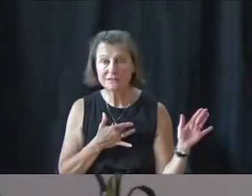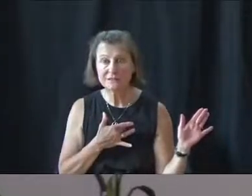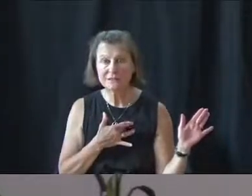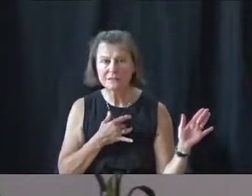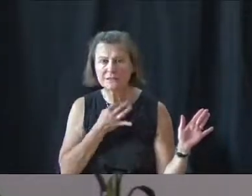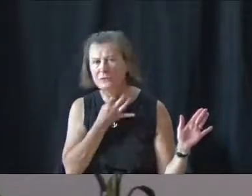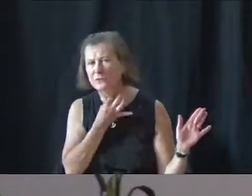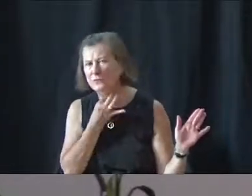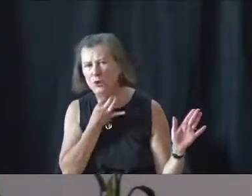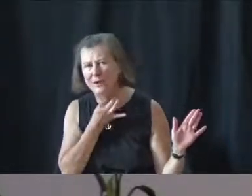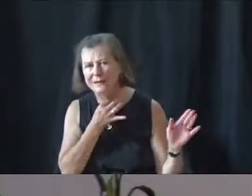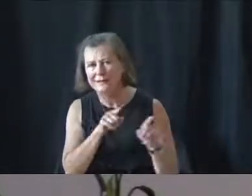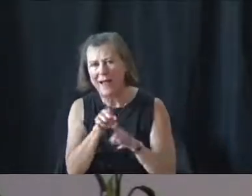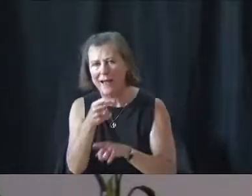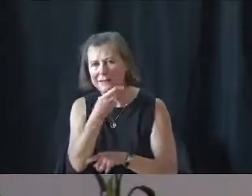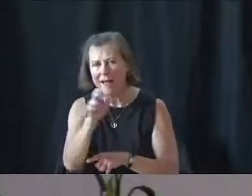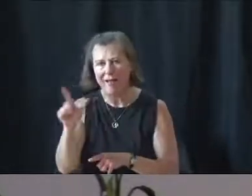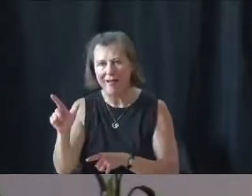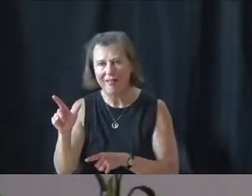curious as hell,